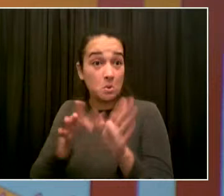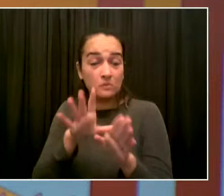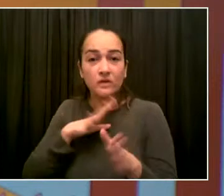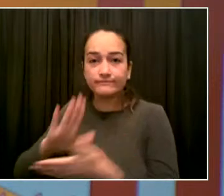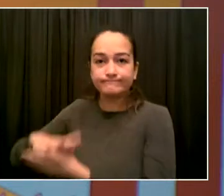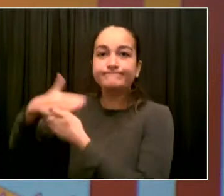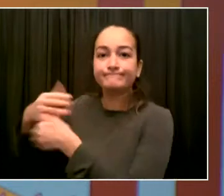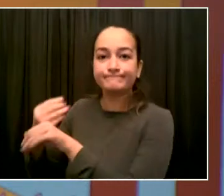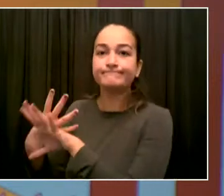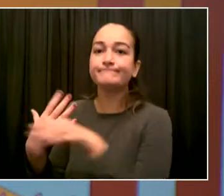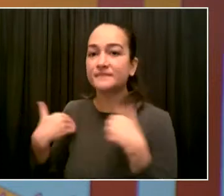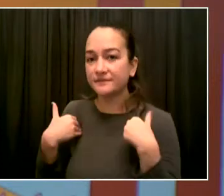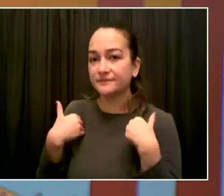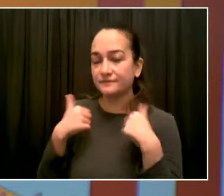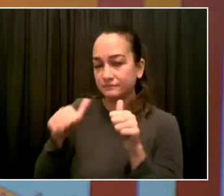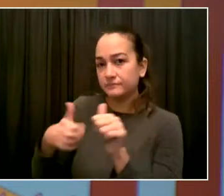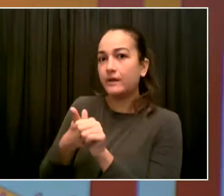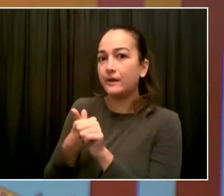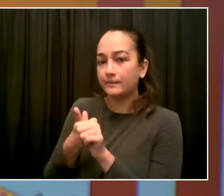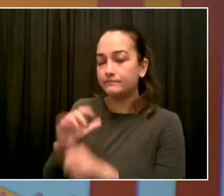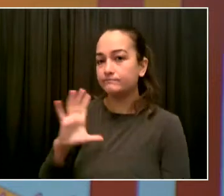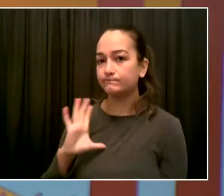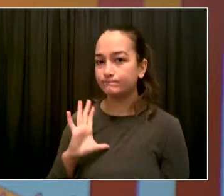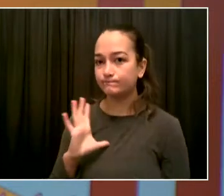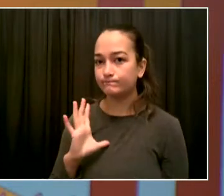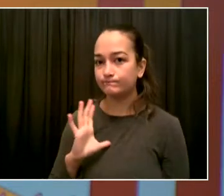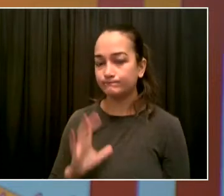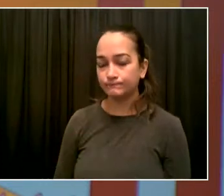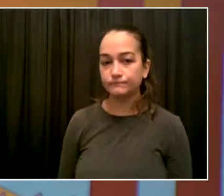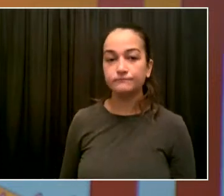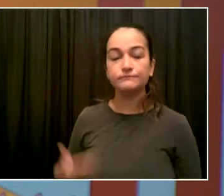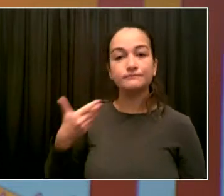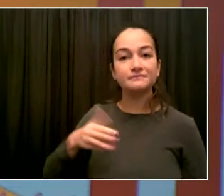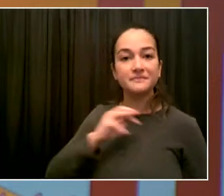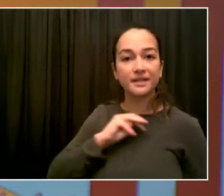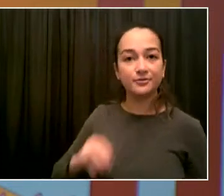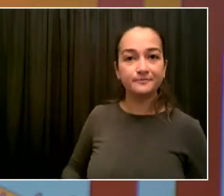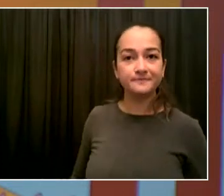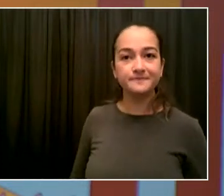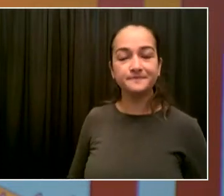among adults, we're seeing cases in those who are still not yet vaccinated.